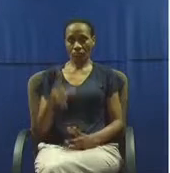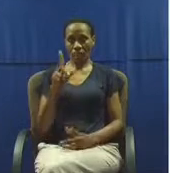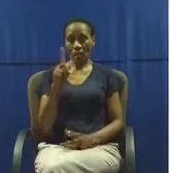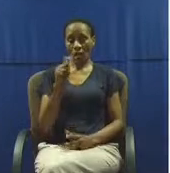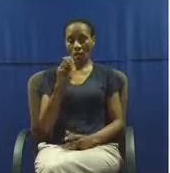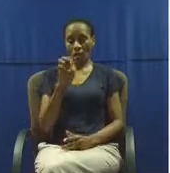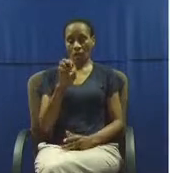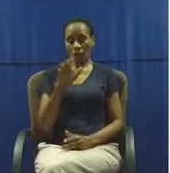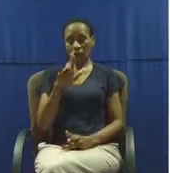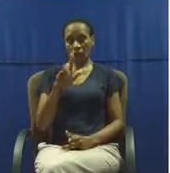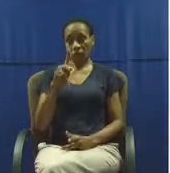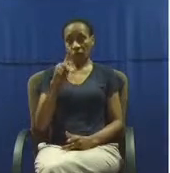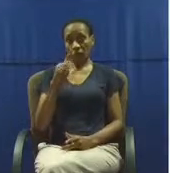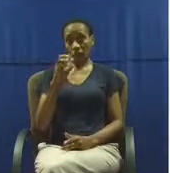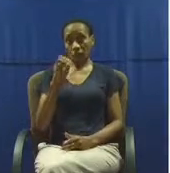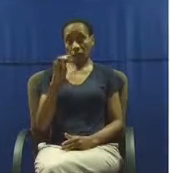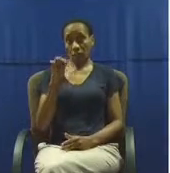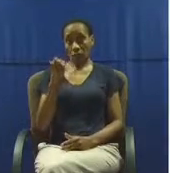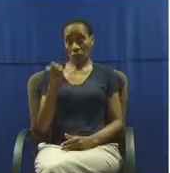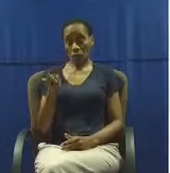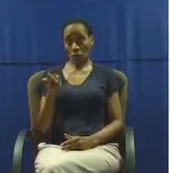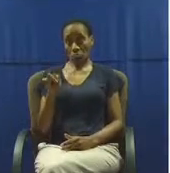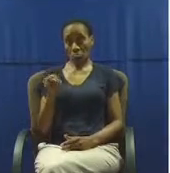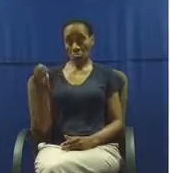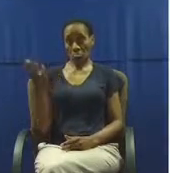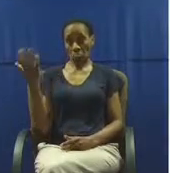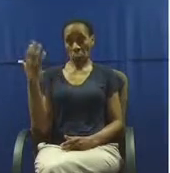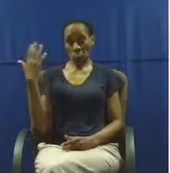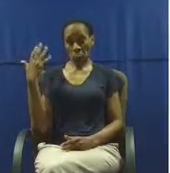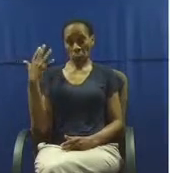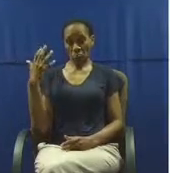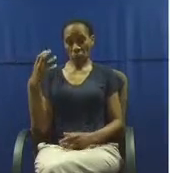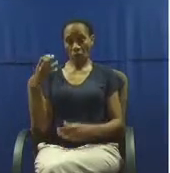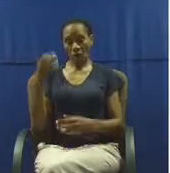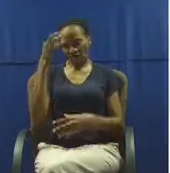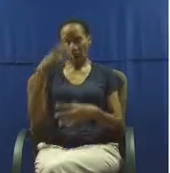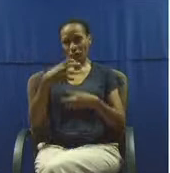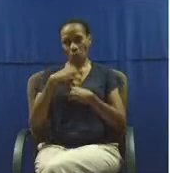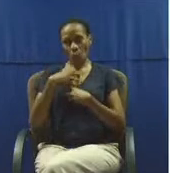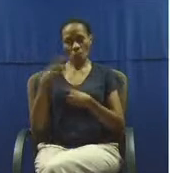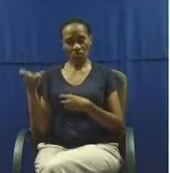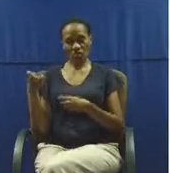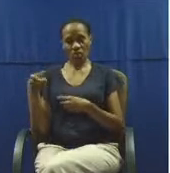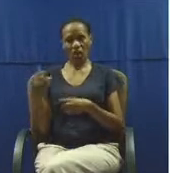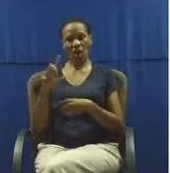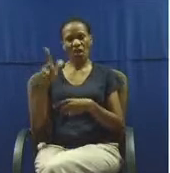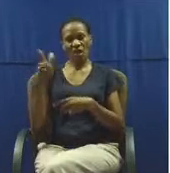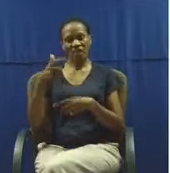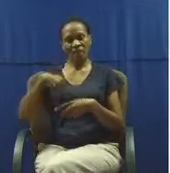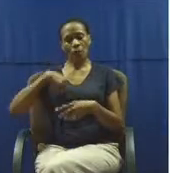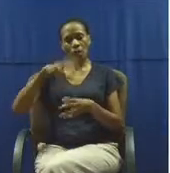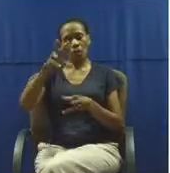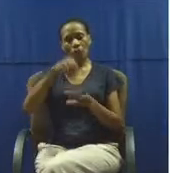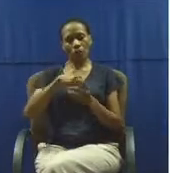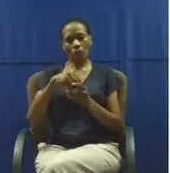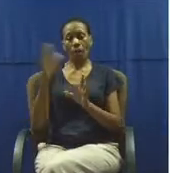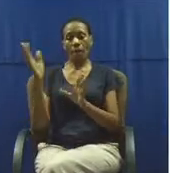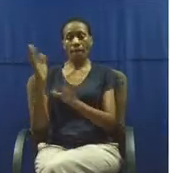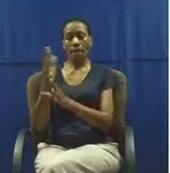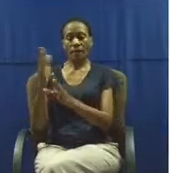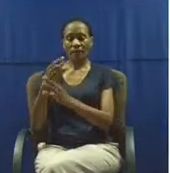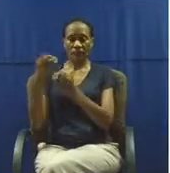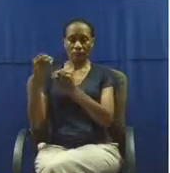owned by government, and then it was we brought in the private sector. We still own a fairly big share,